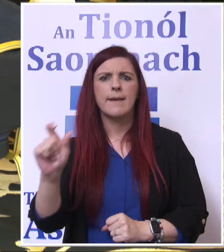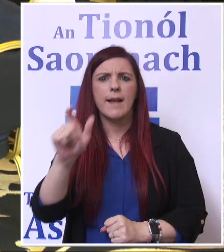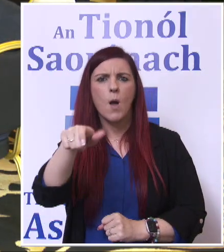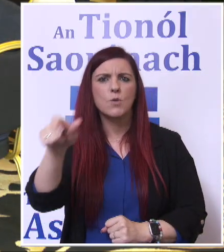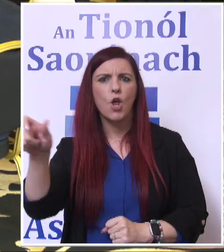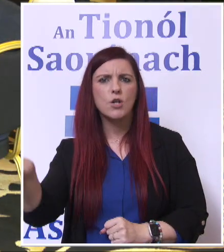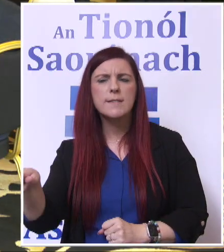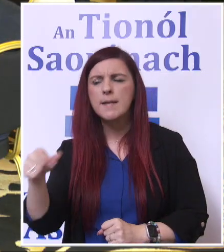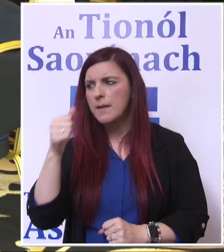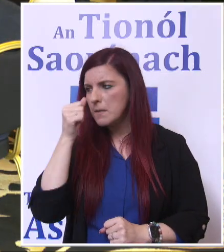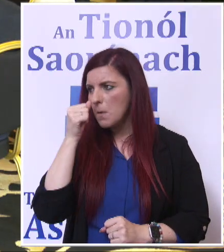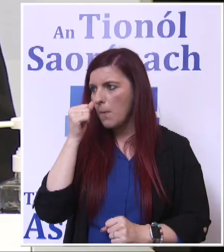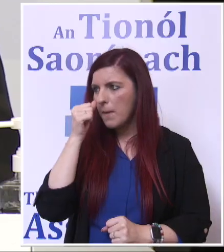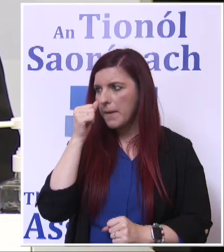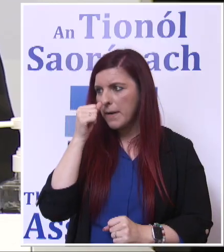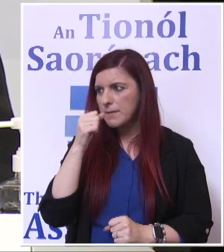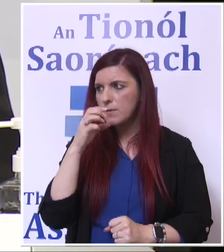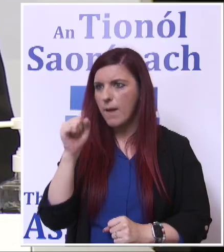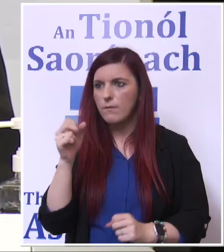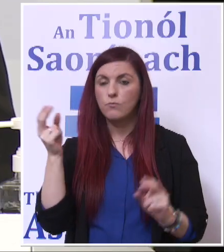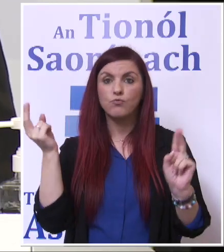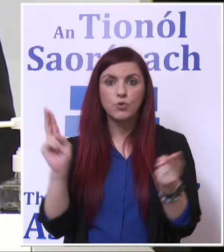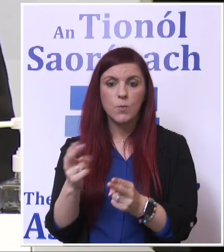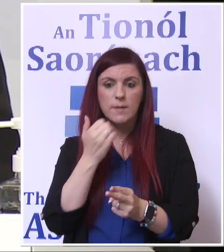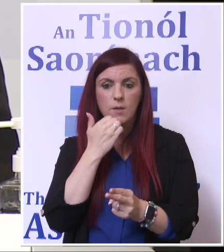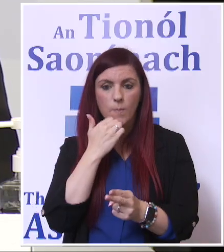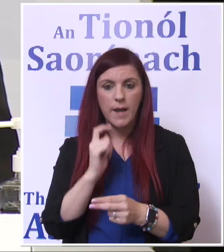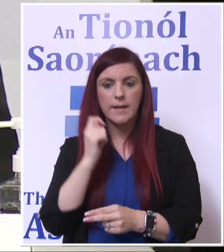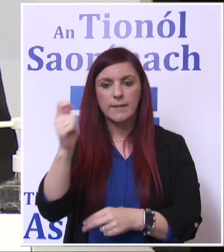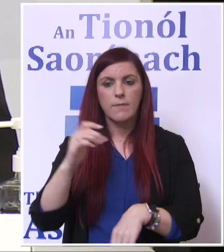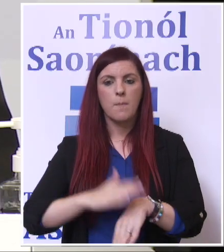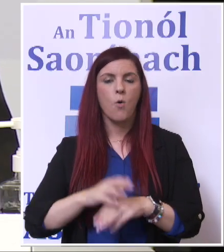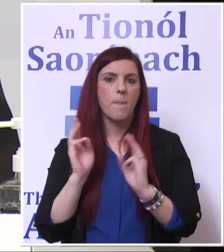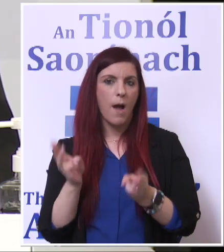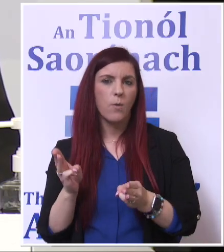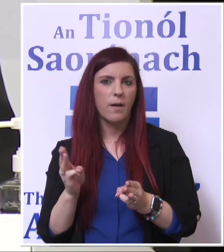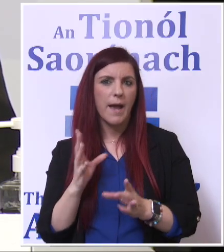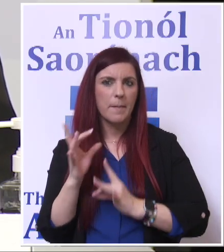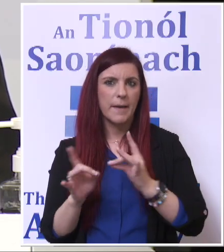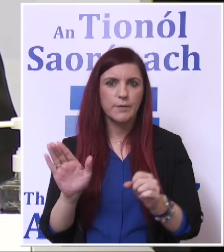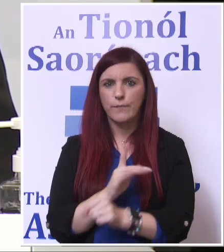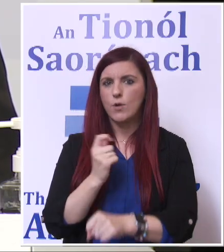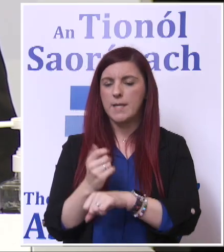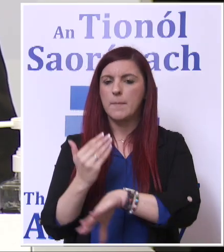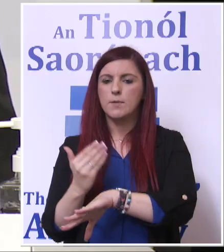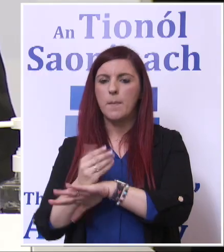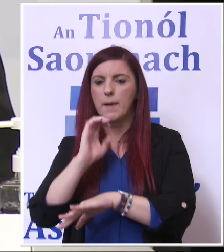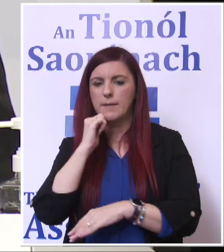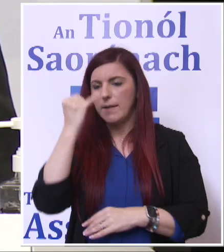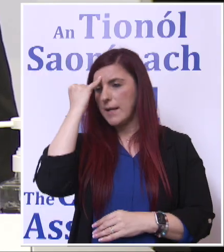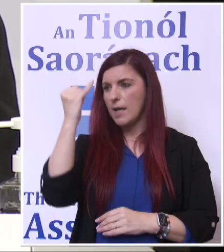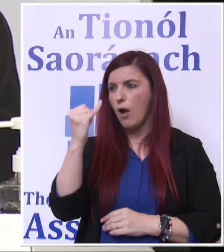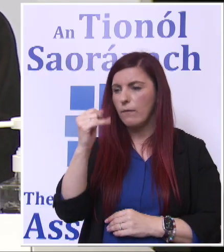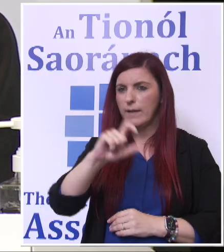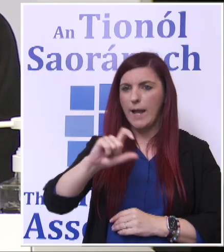to have, in the first instance, to have fewer councillors and to give them greater powers and make it a full-time position. I think the idea of